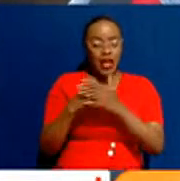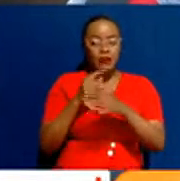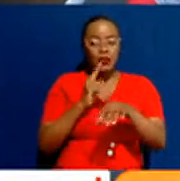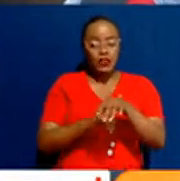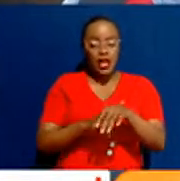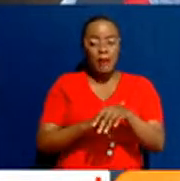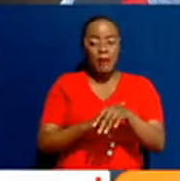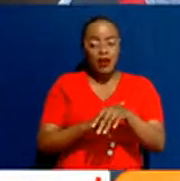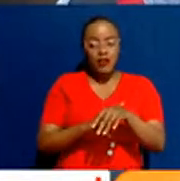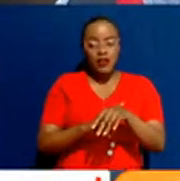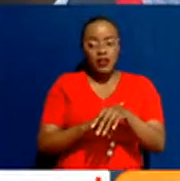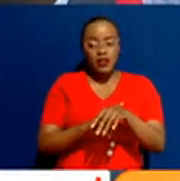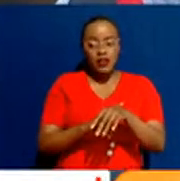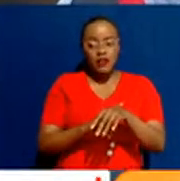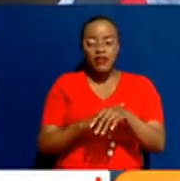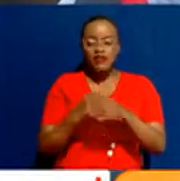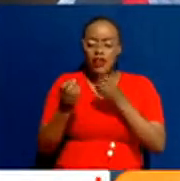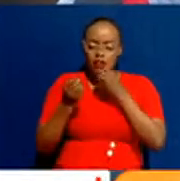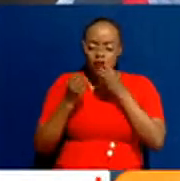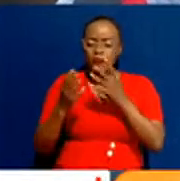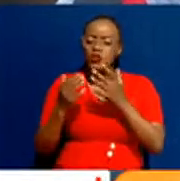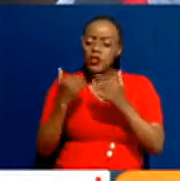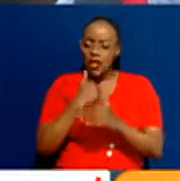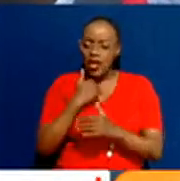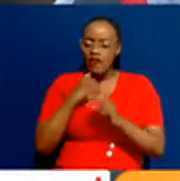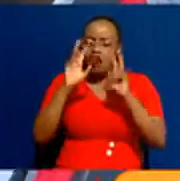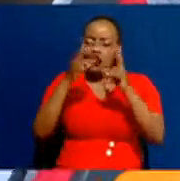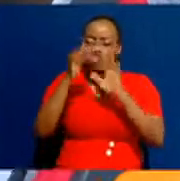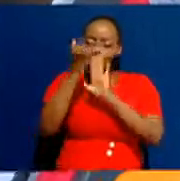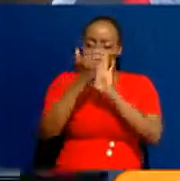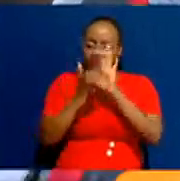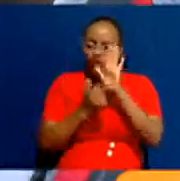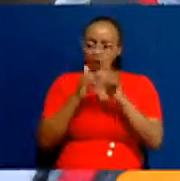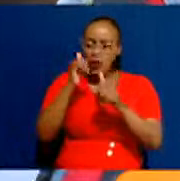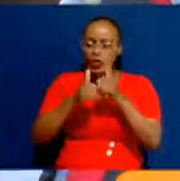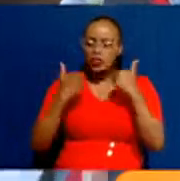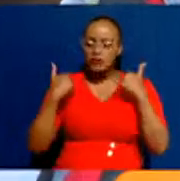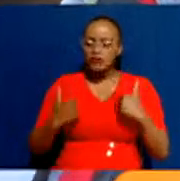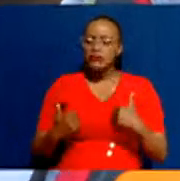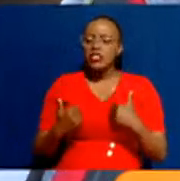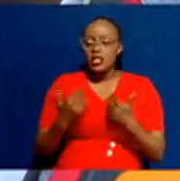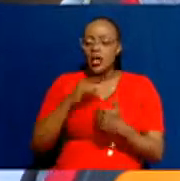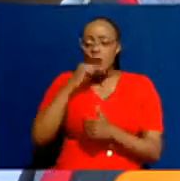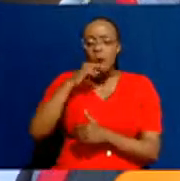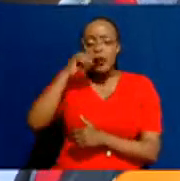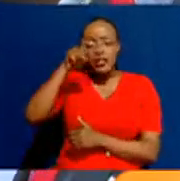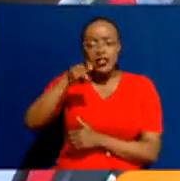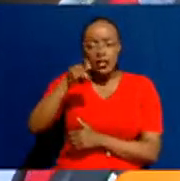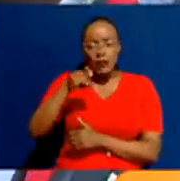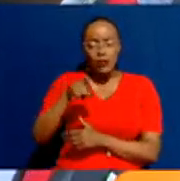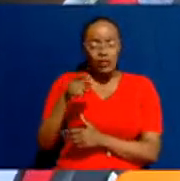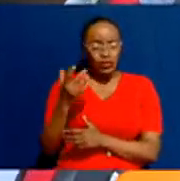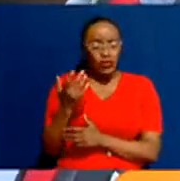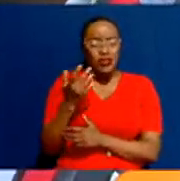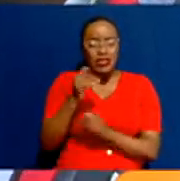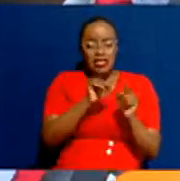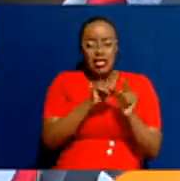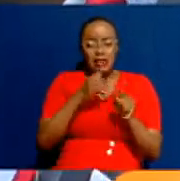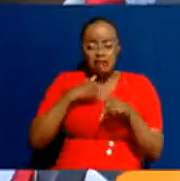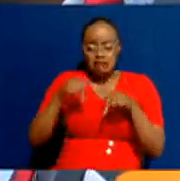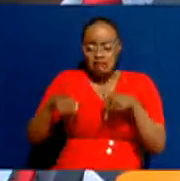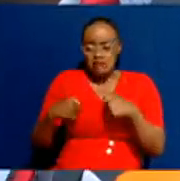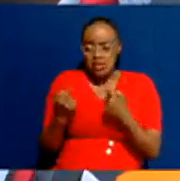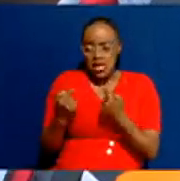I'm briefed on issues that I'm supposed to comment on, so that I acquaint